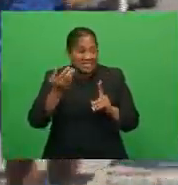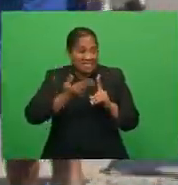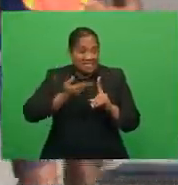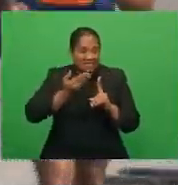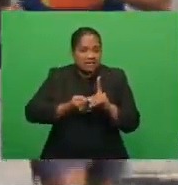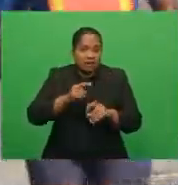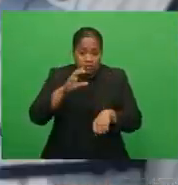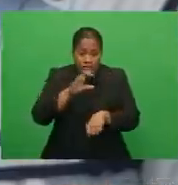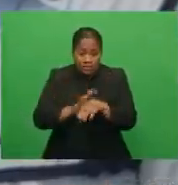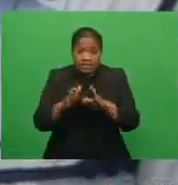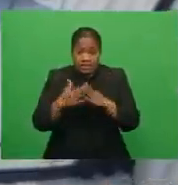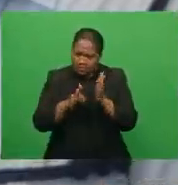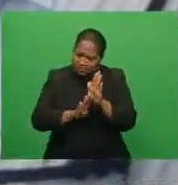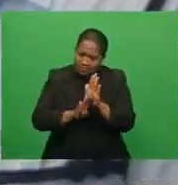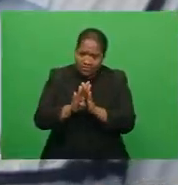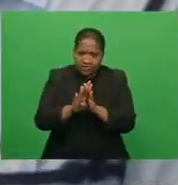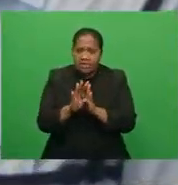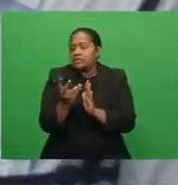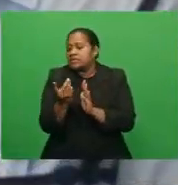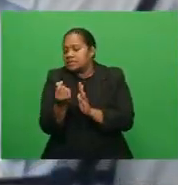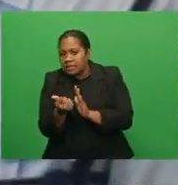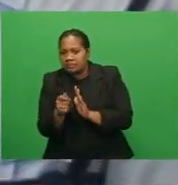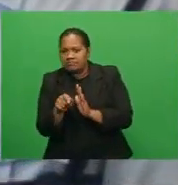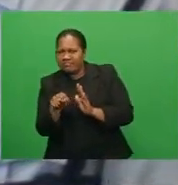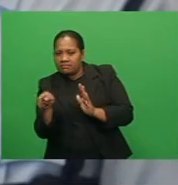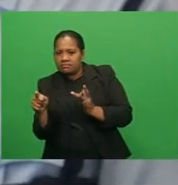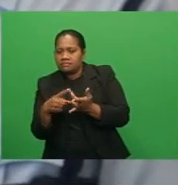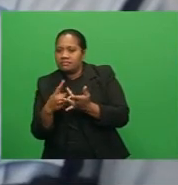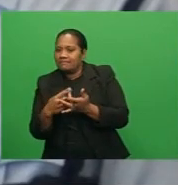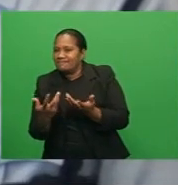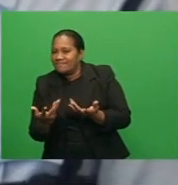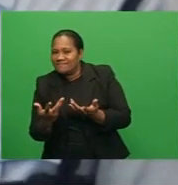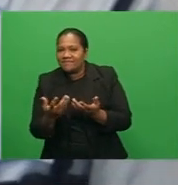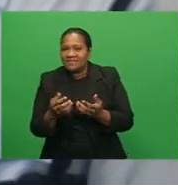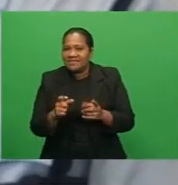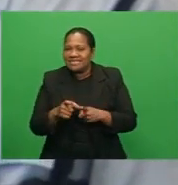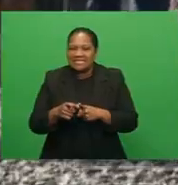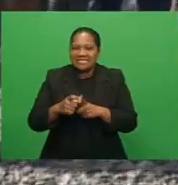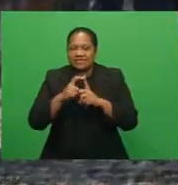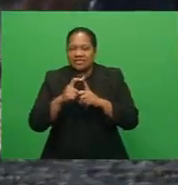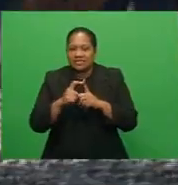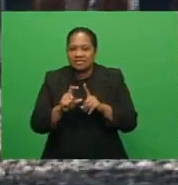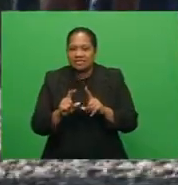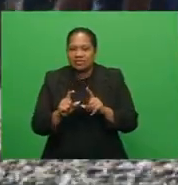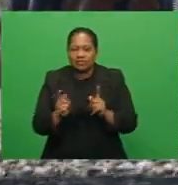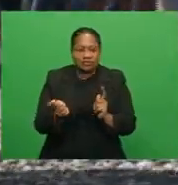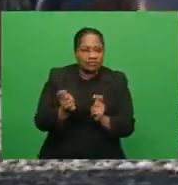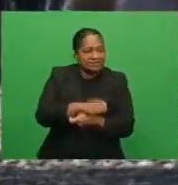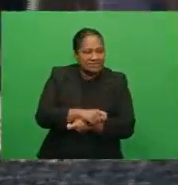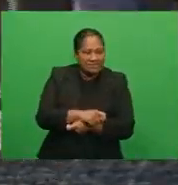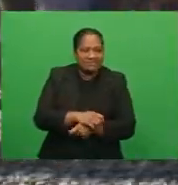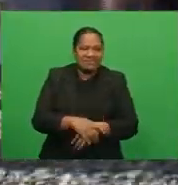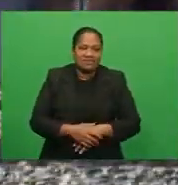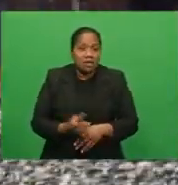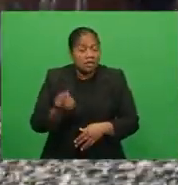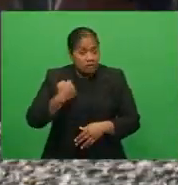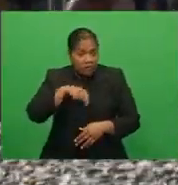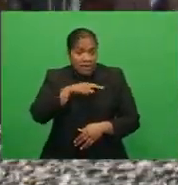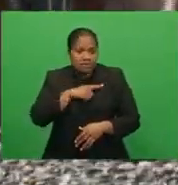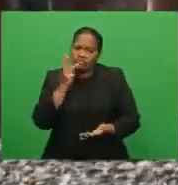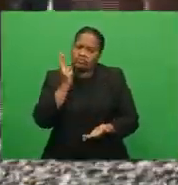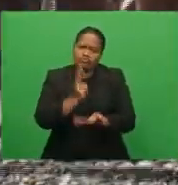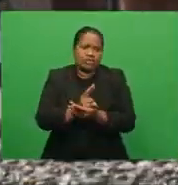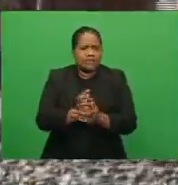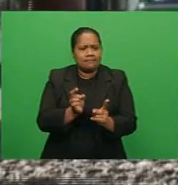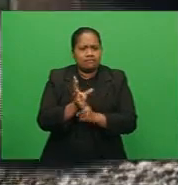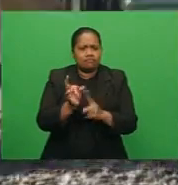progress, there are still some entrenched sexist attitudes that are difficult to shift. For us, it's really important that police, as the